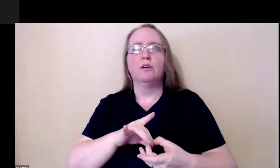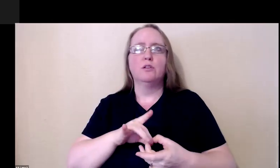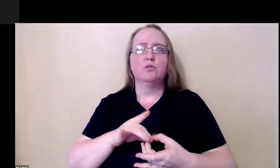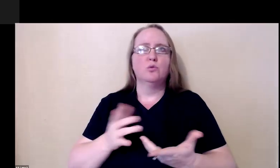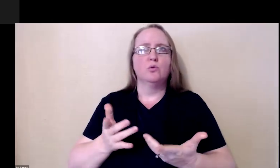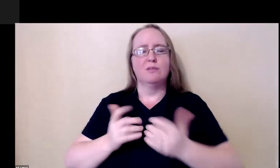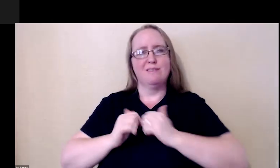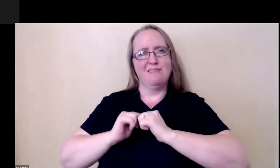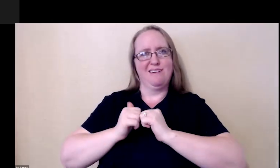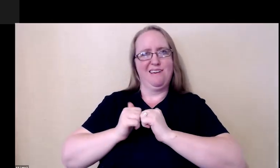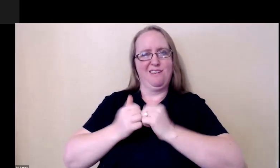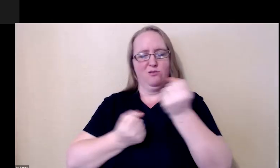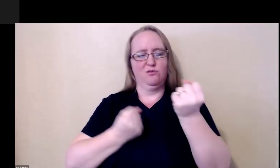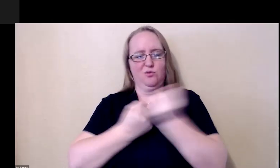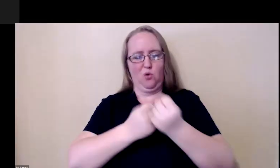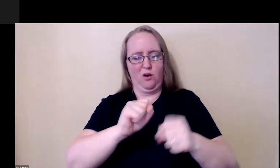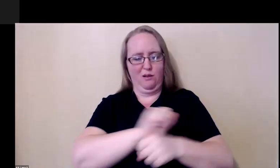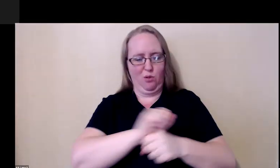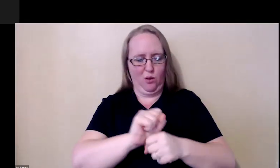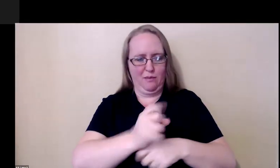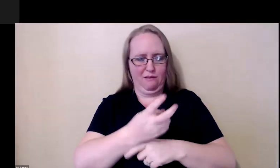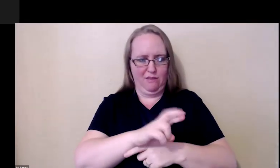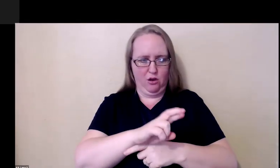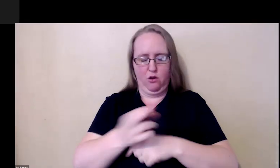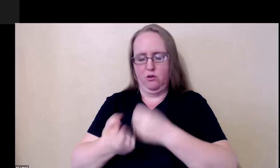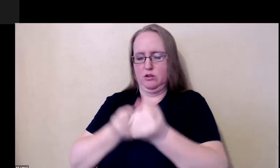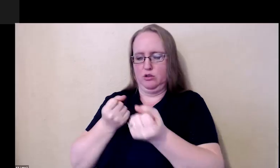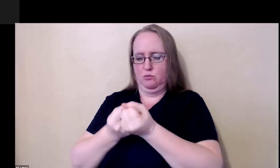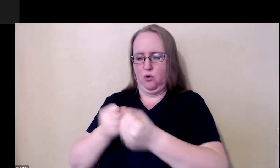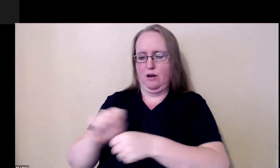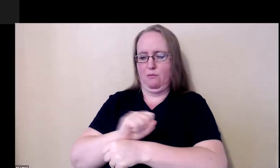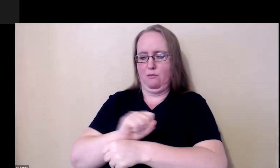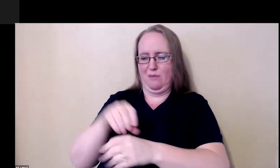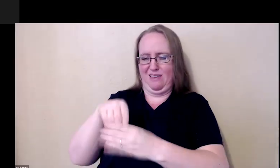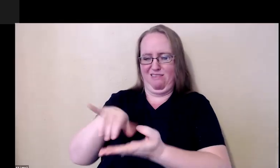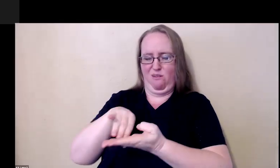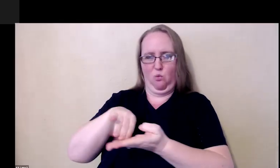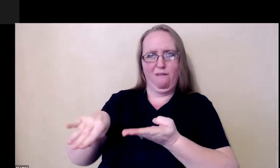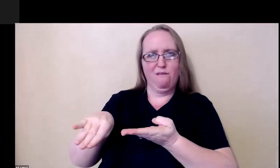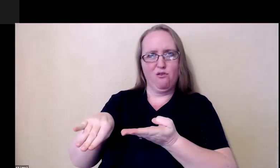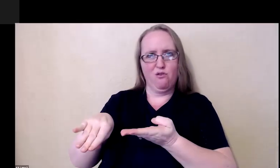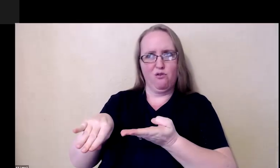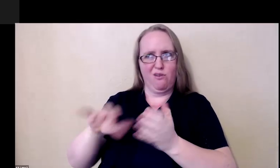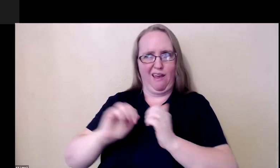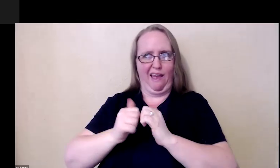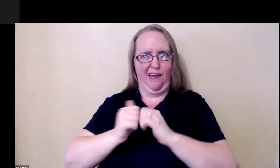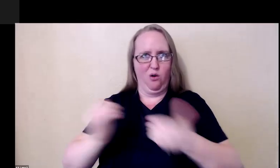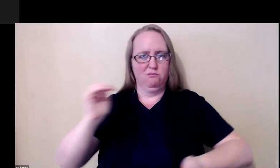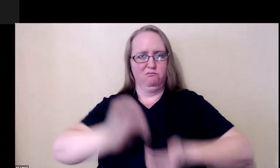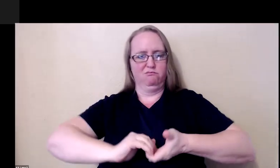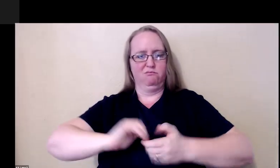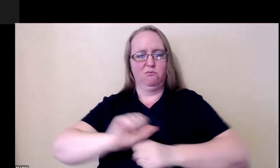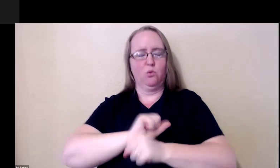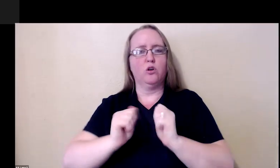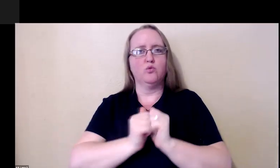how supported employment in VR and supported employment in the waiver work together. And he turns